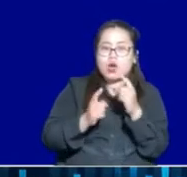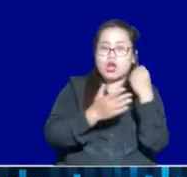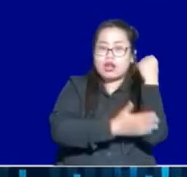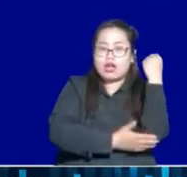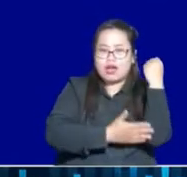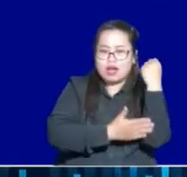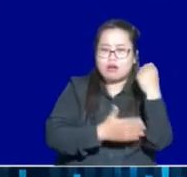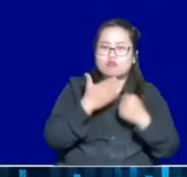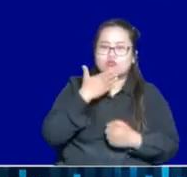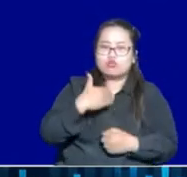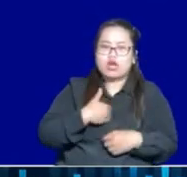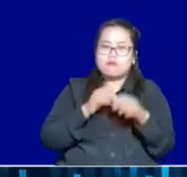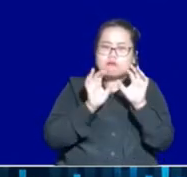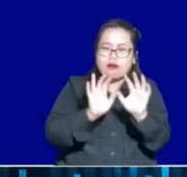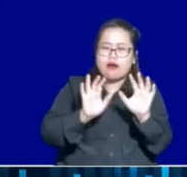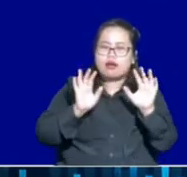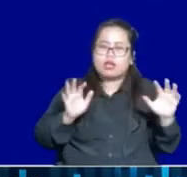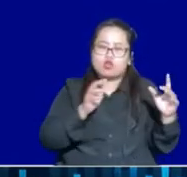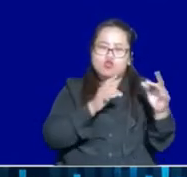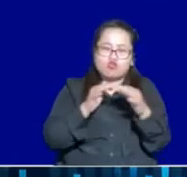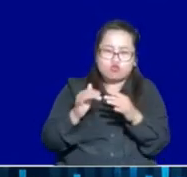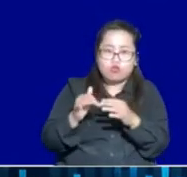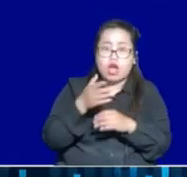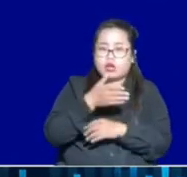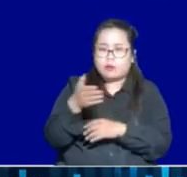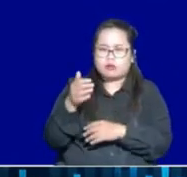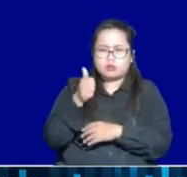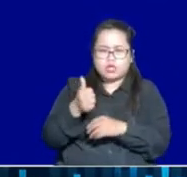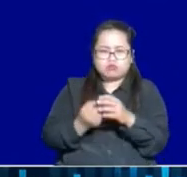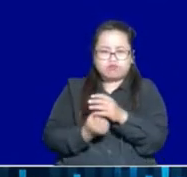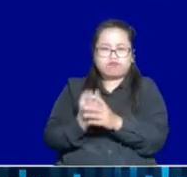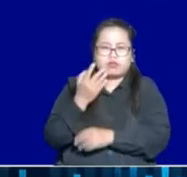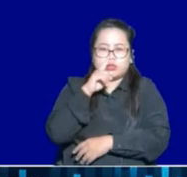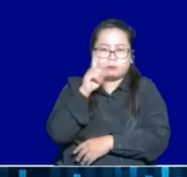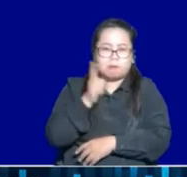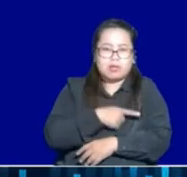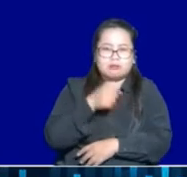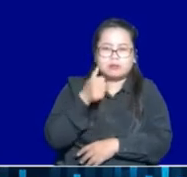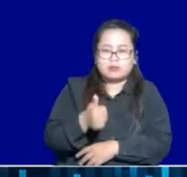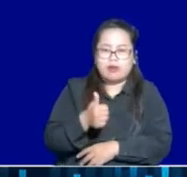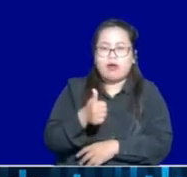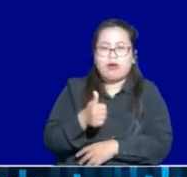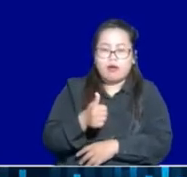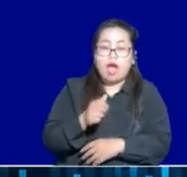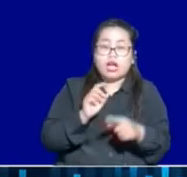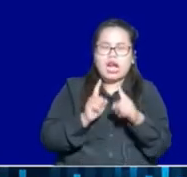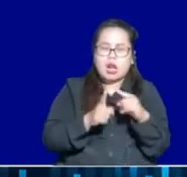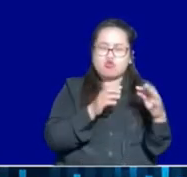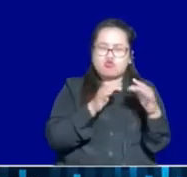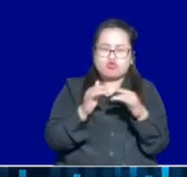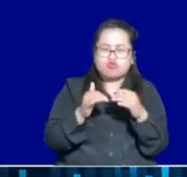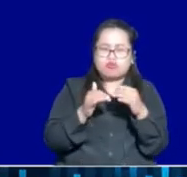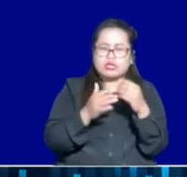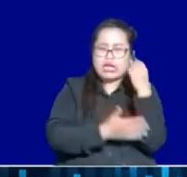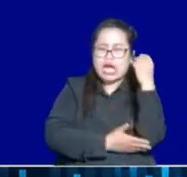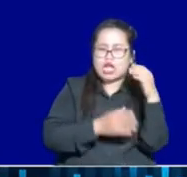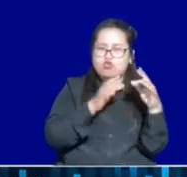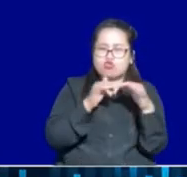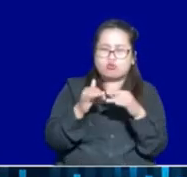are tend to grow faster. Countries that don't have enough letters tend to grow more slowly or